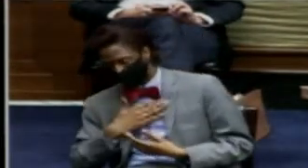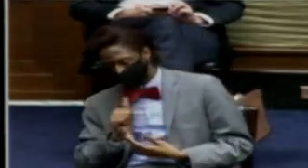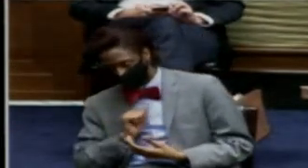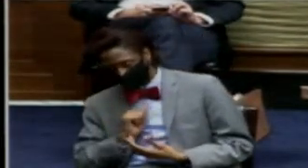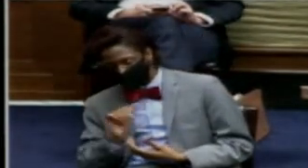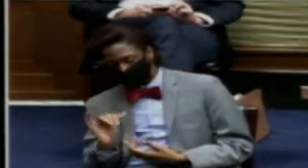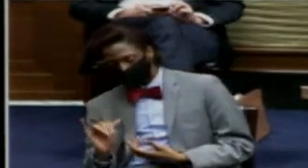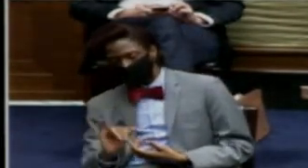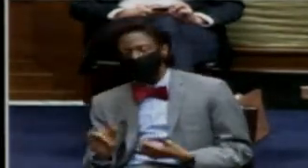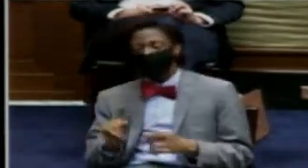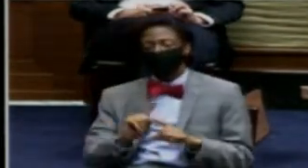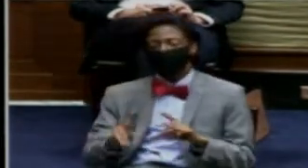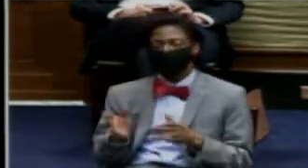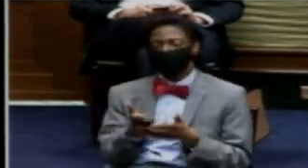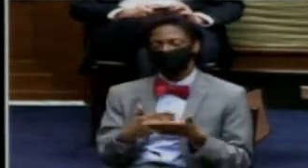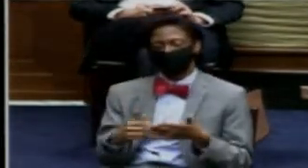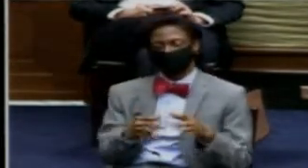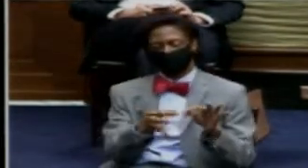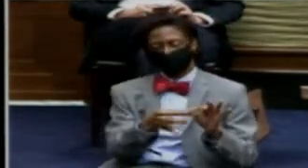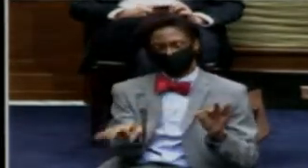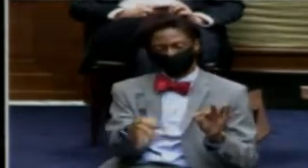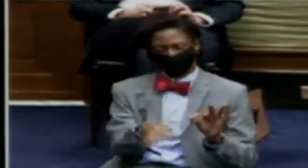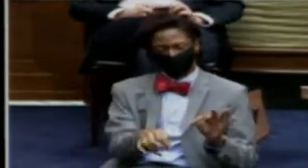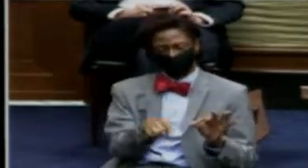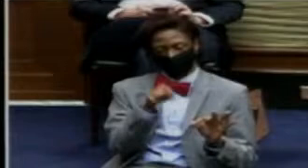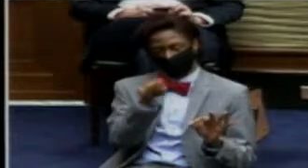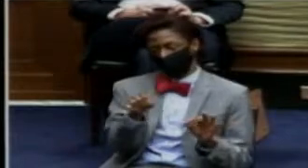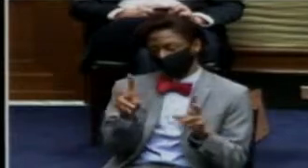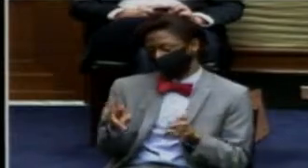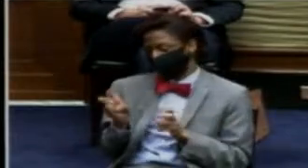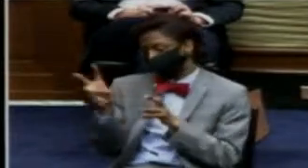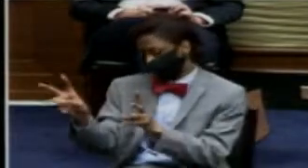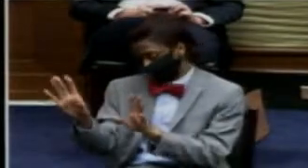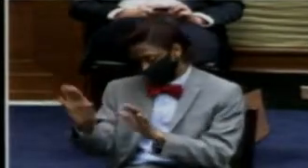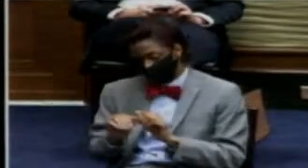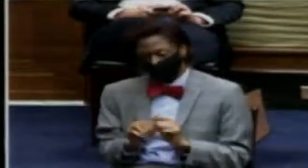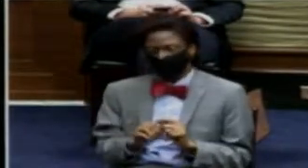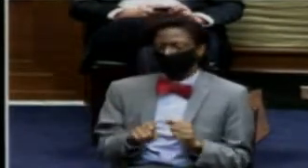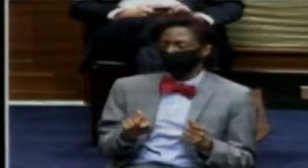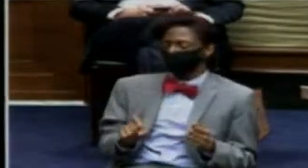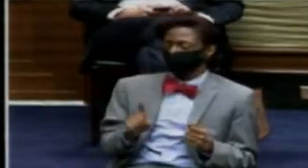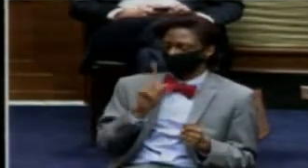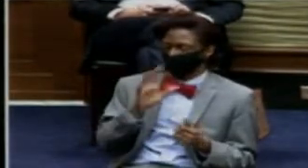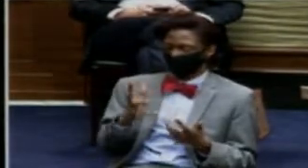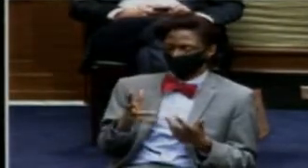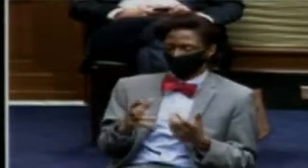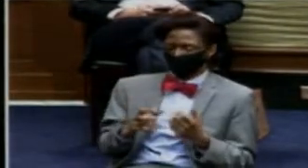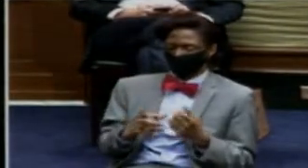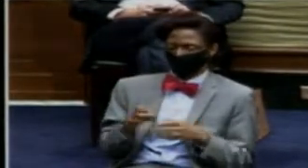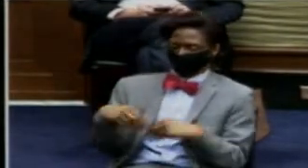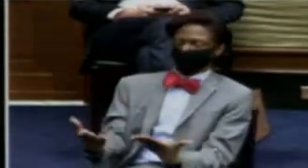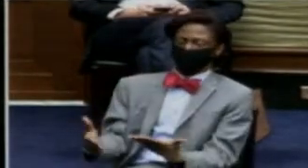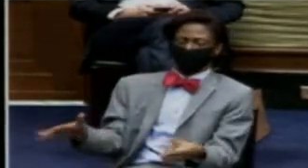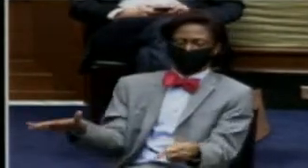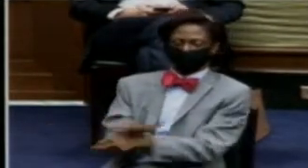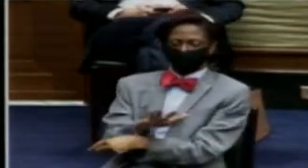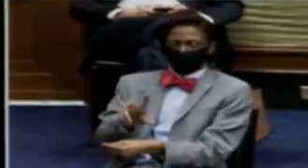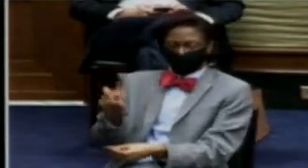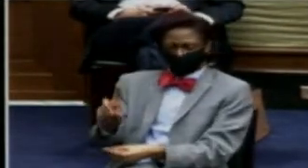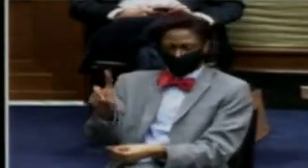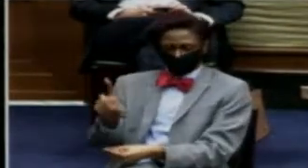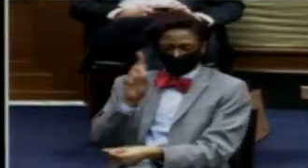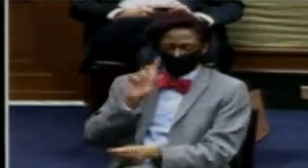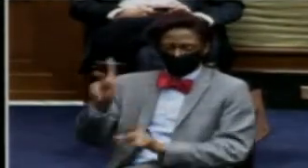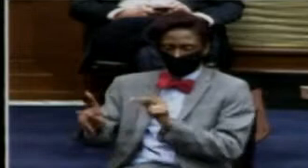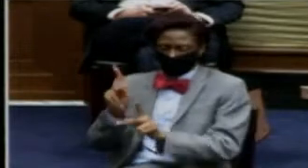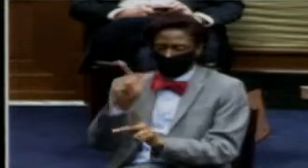But here's some of the phrases that you shared with us. The need to extend full democracy to the residents of the District